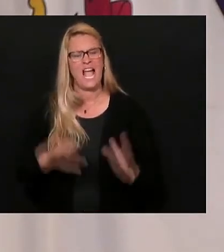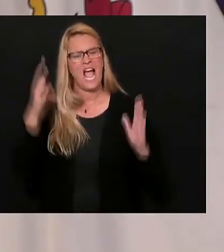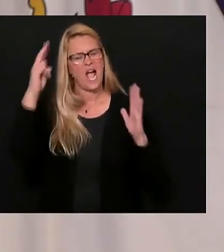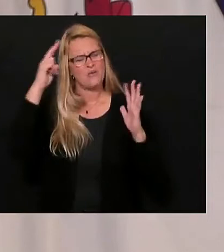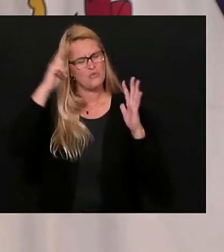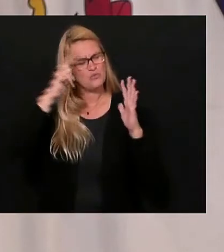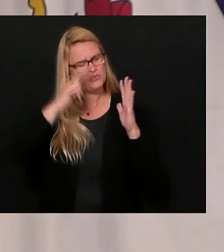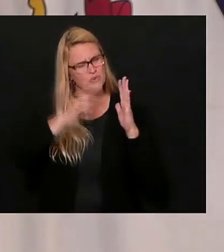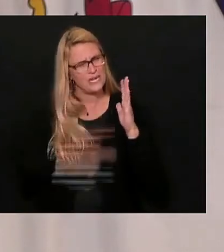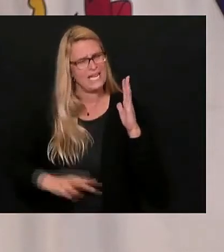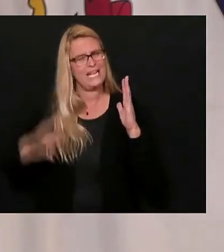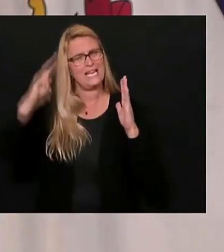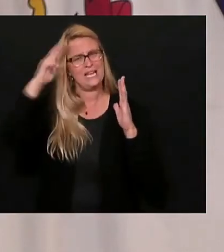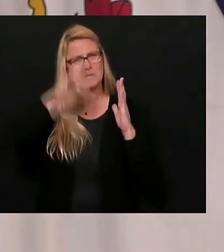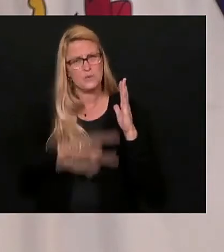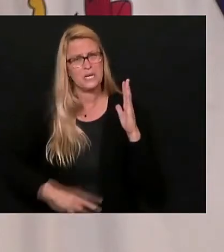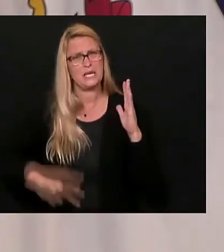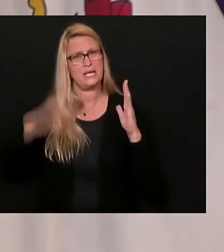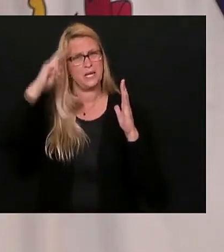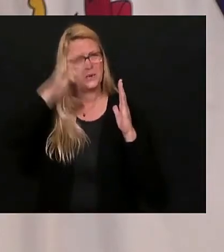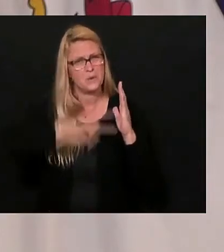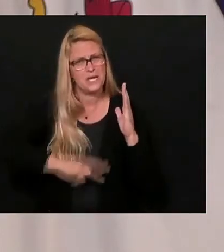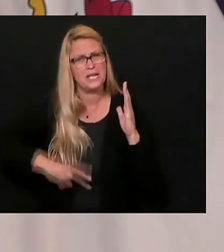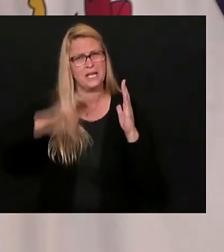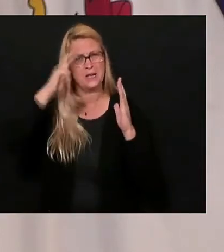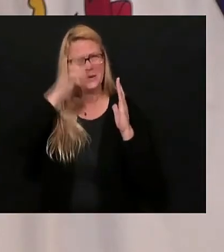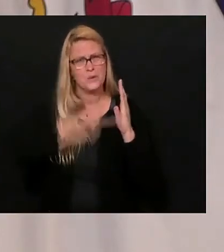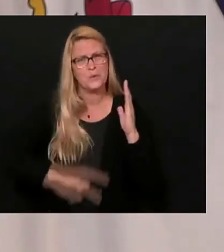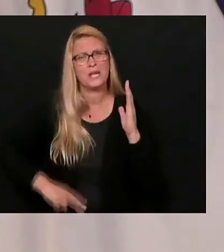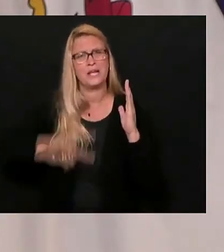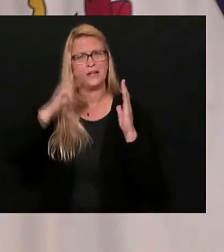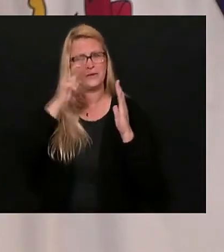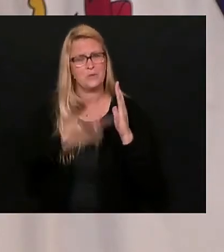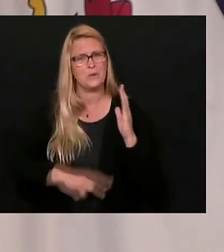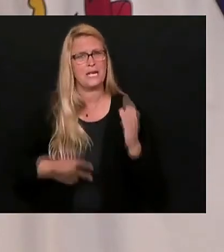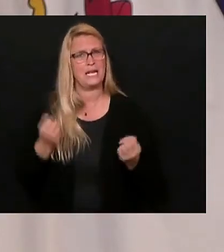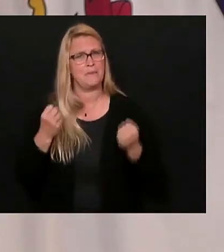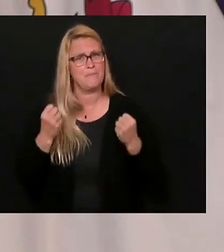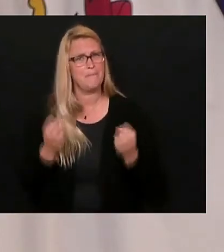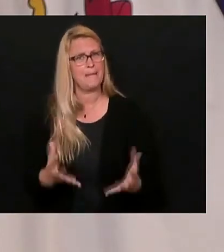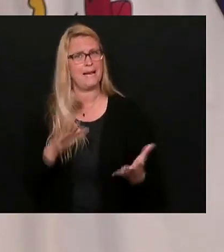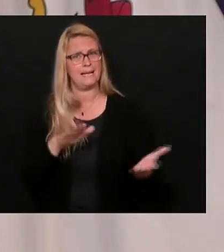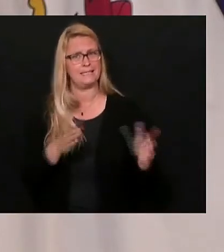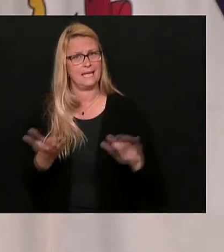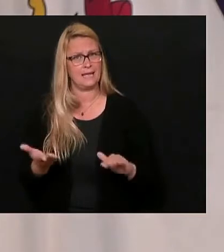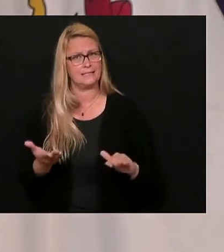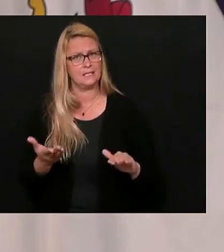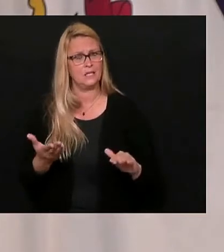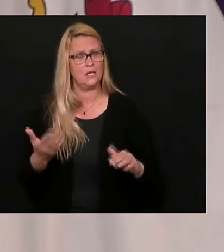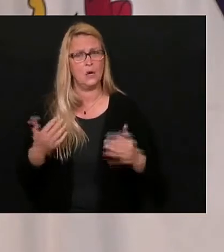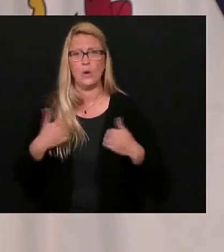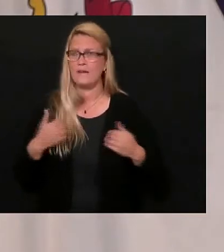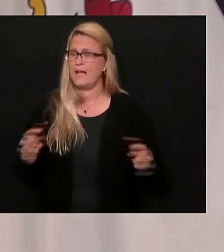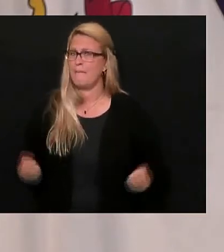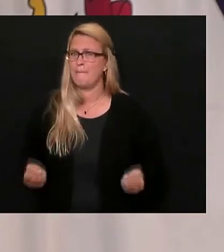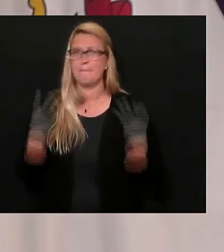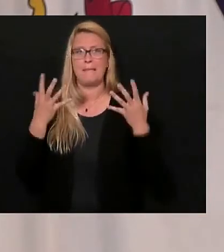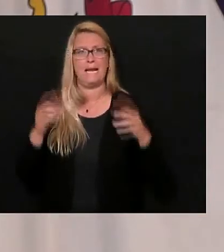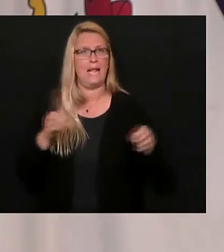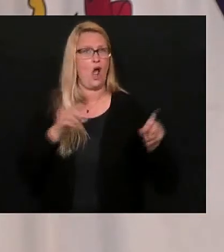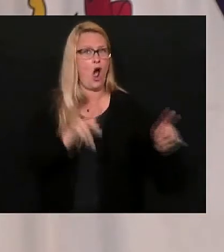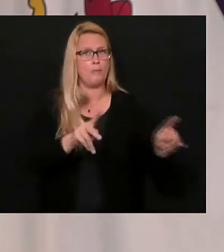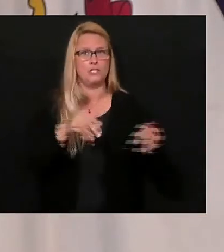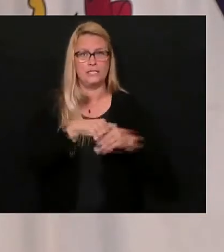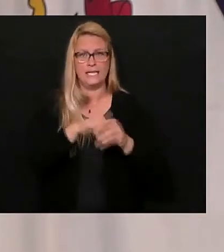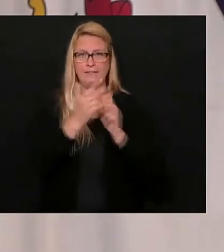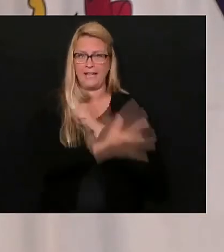after name after name after name. We have had every opportunity in these counties, and I have been out here in front